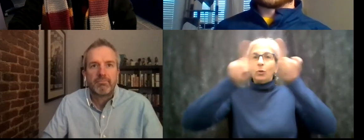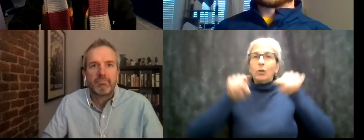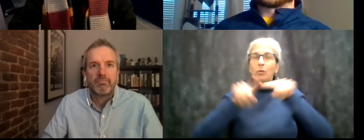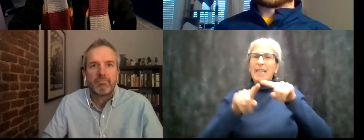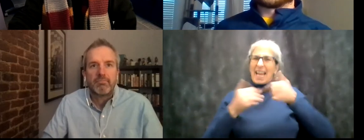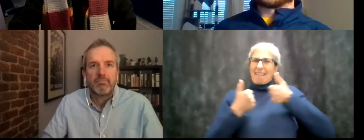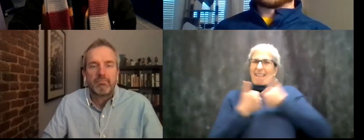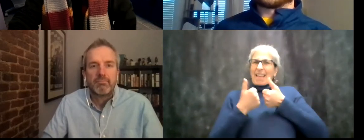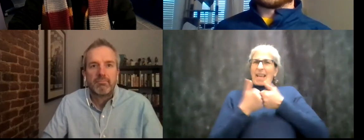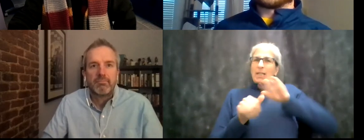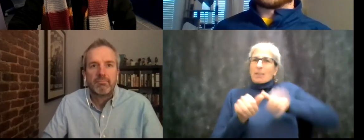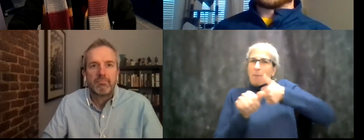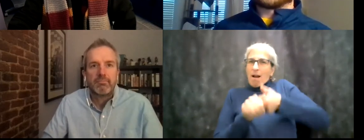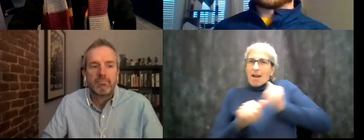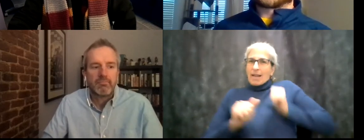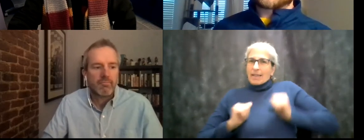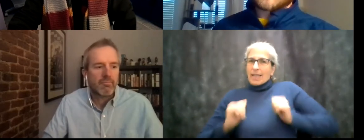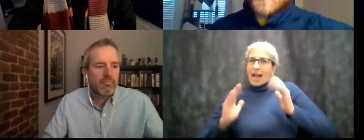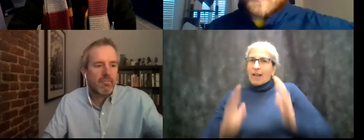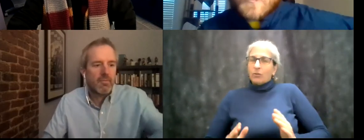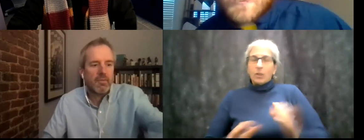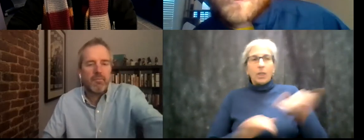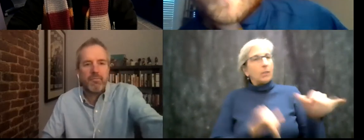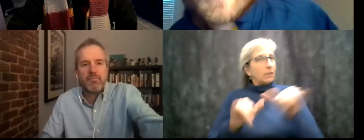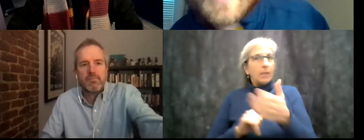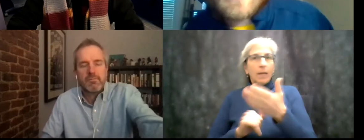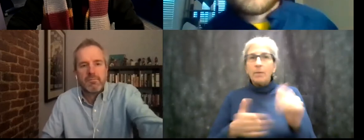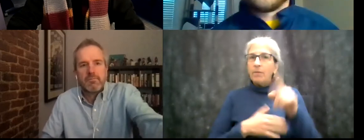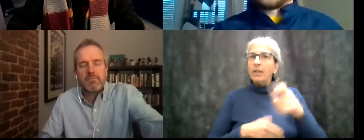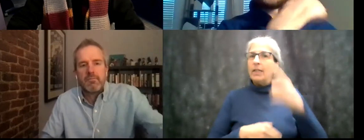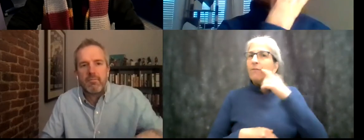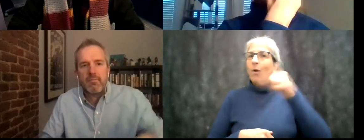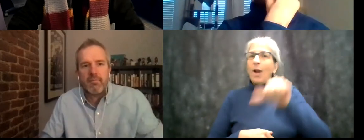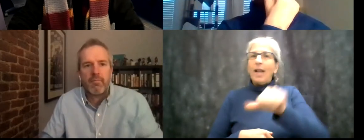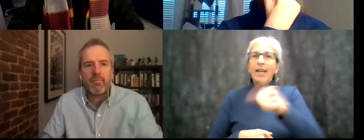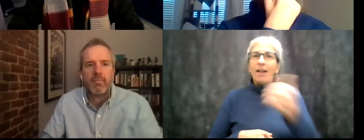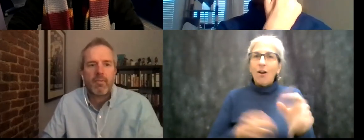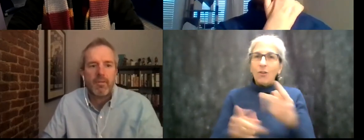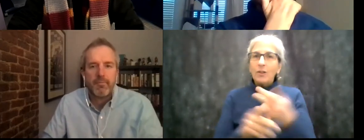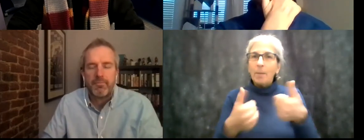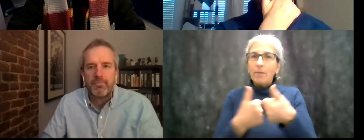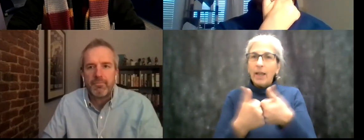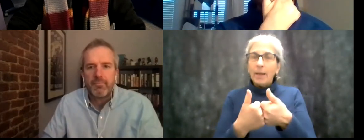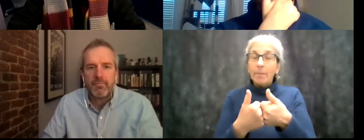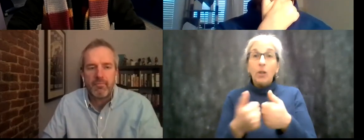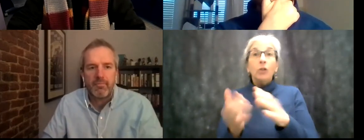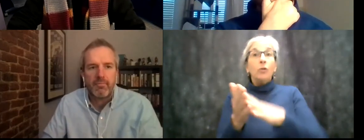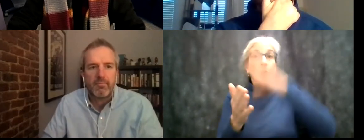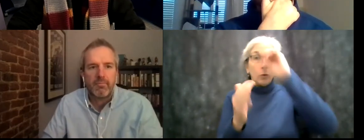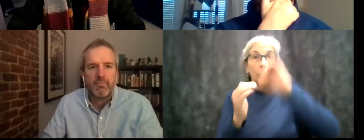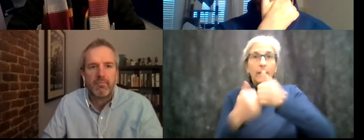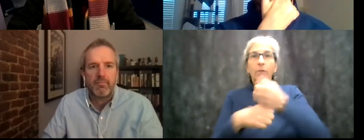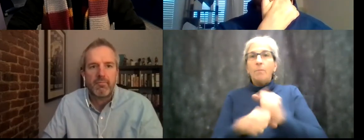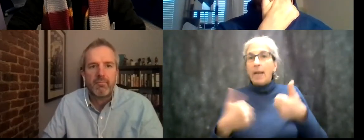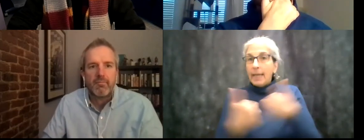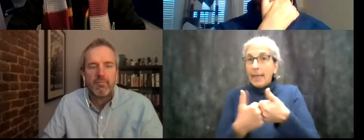same stuff that you would need to make any other type of game. So learning how to make games and being part of that process opens up a lot of different